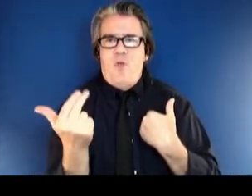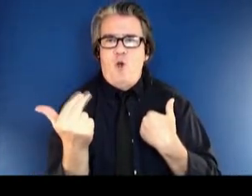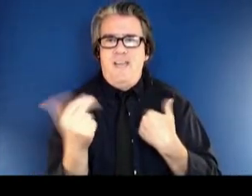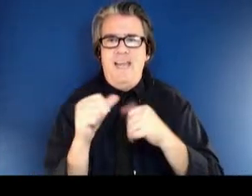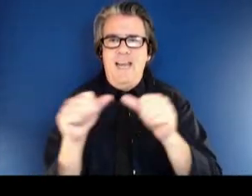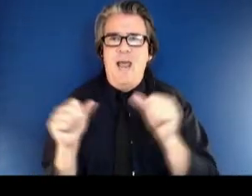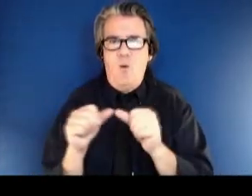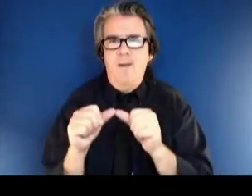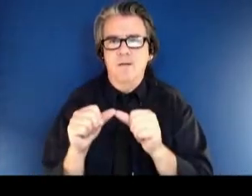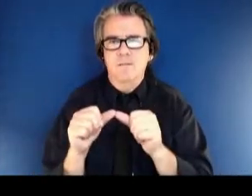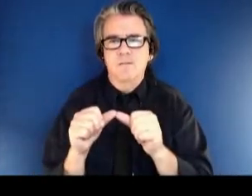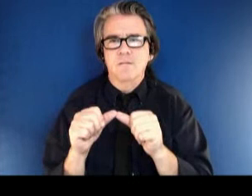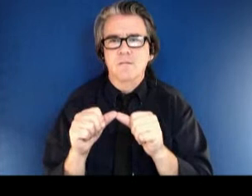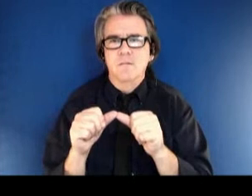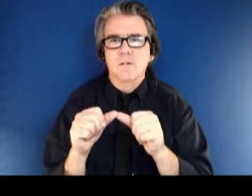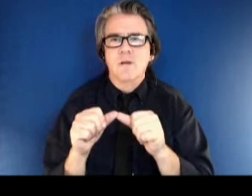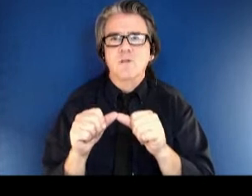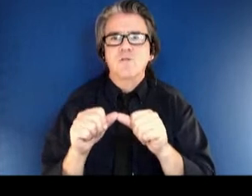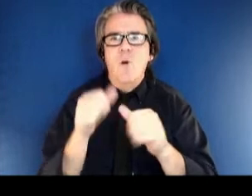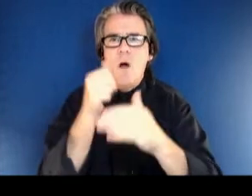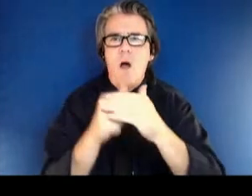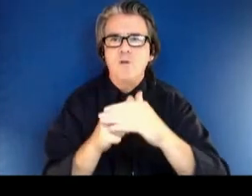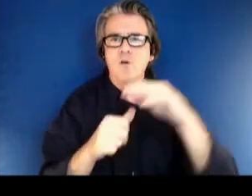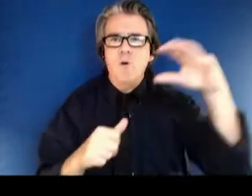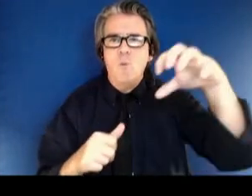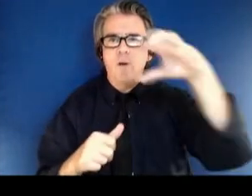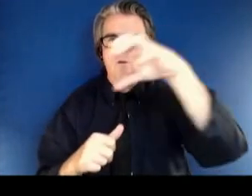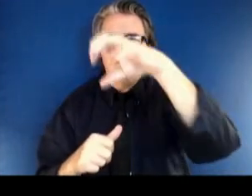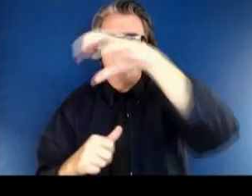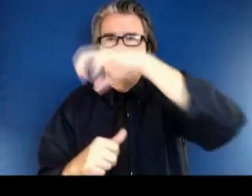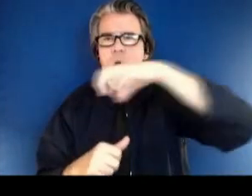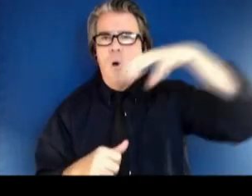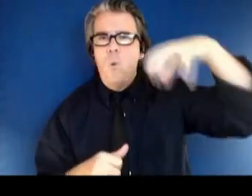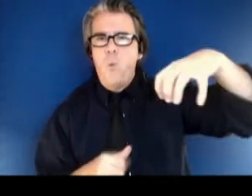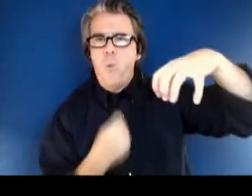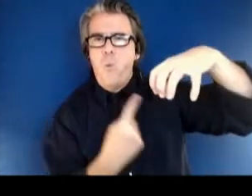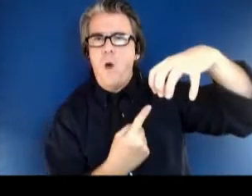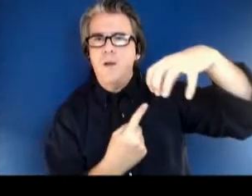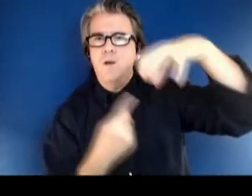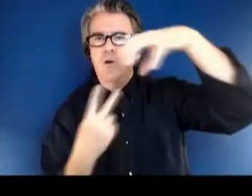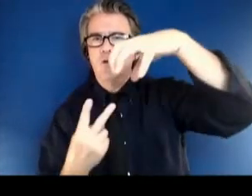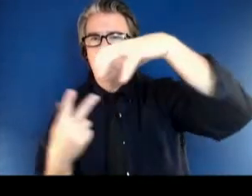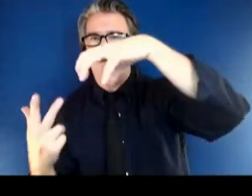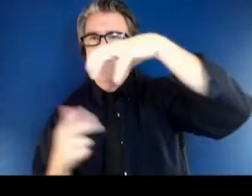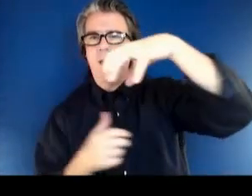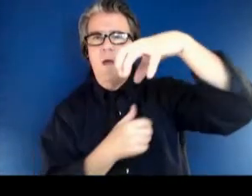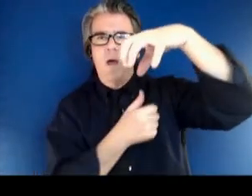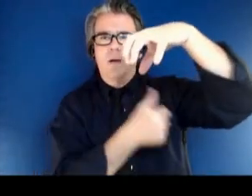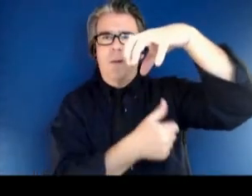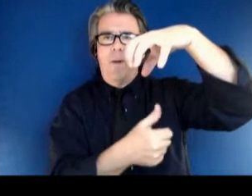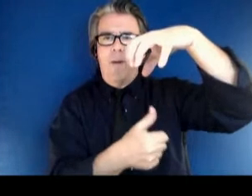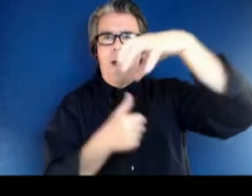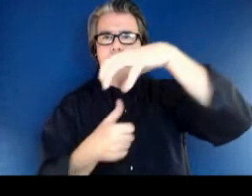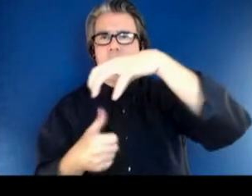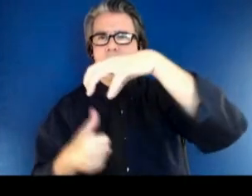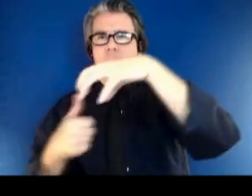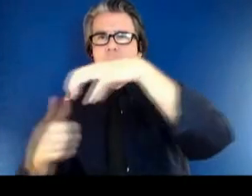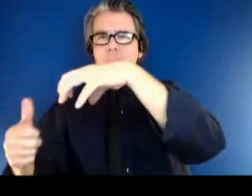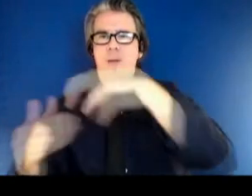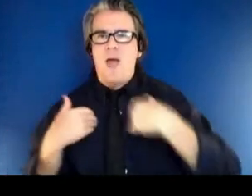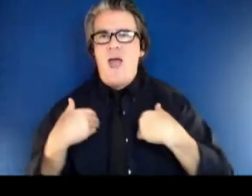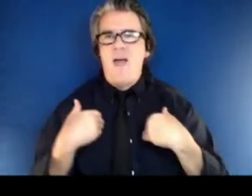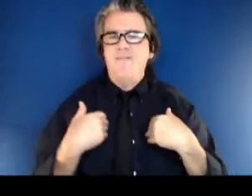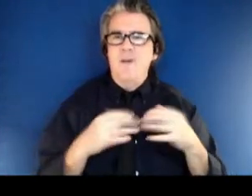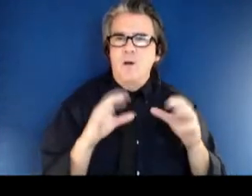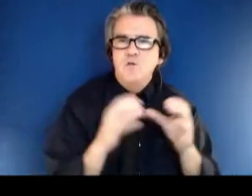that are kind of encompassed in those 3 general clusters. And the reason that we split it up into so